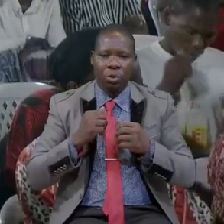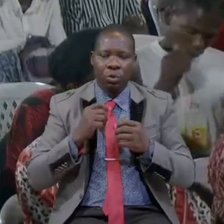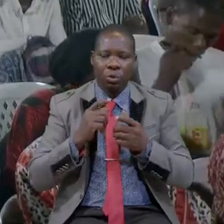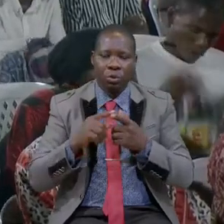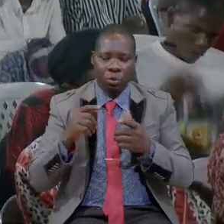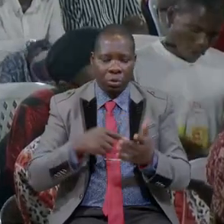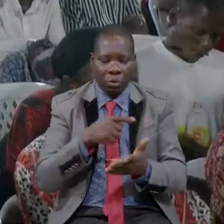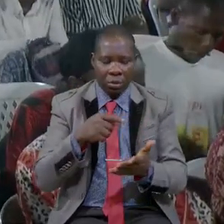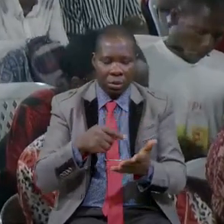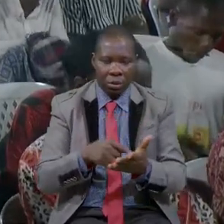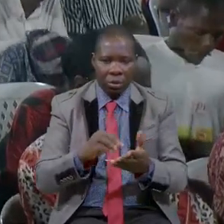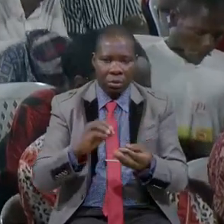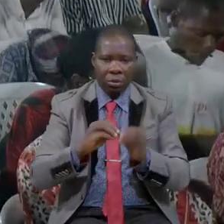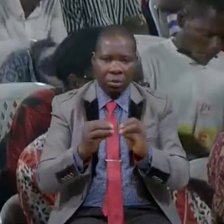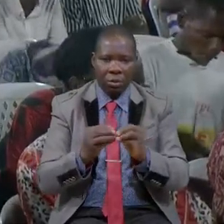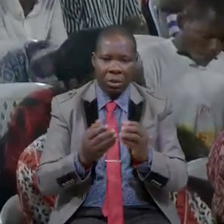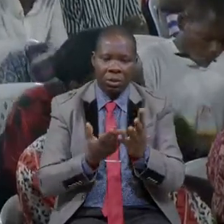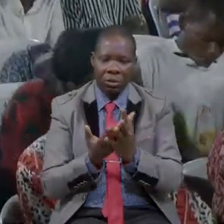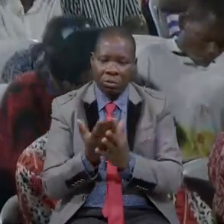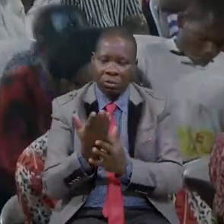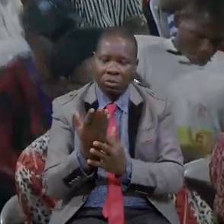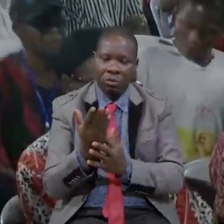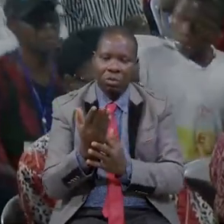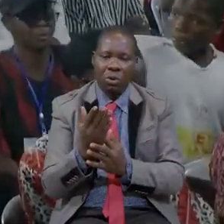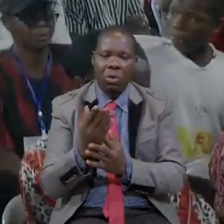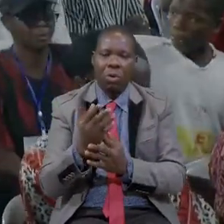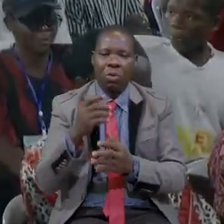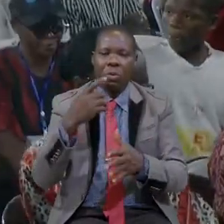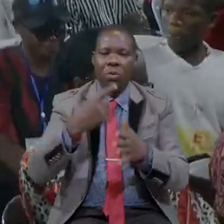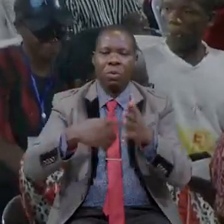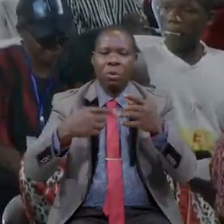234 91